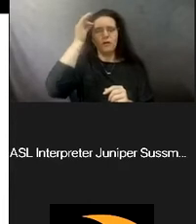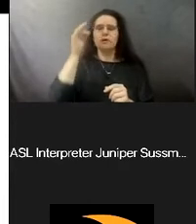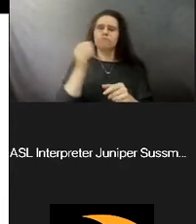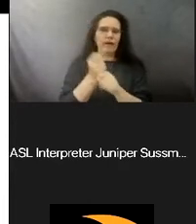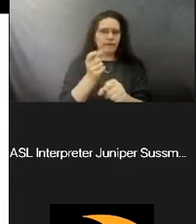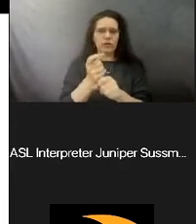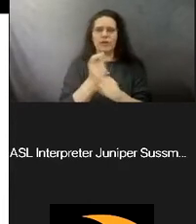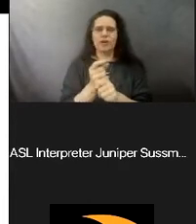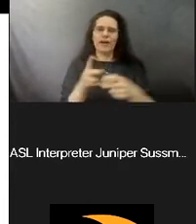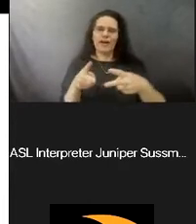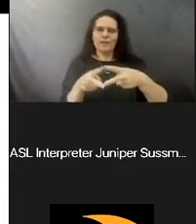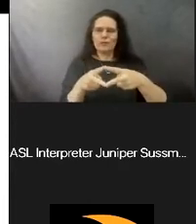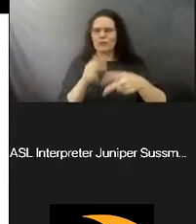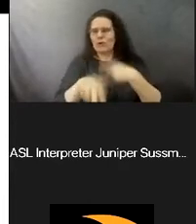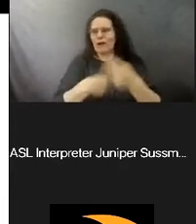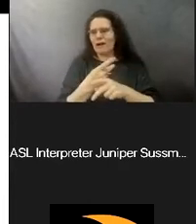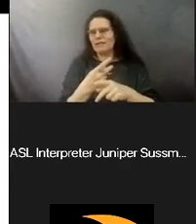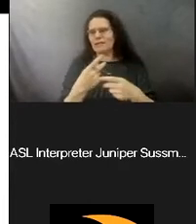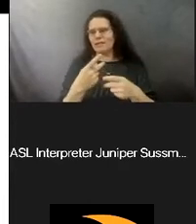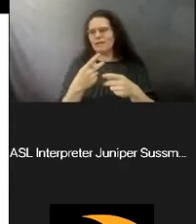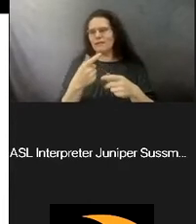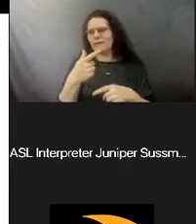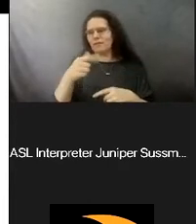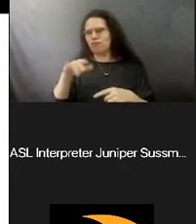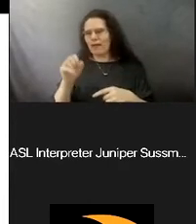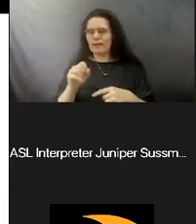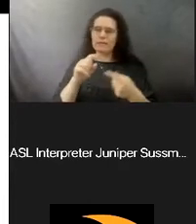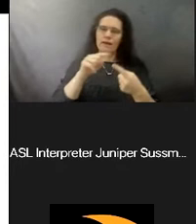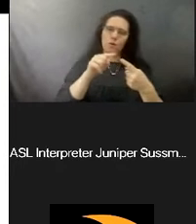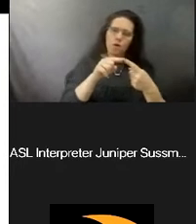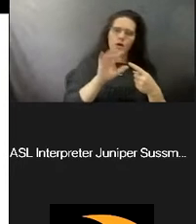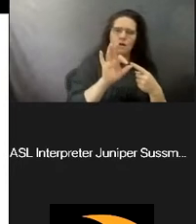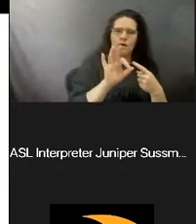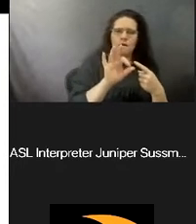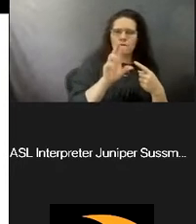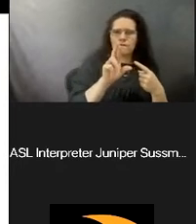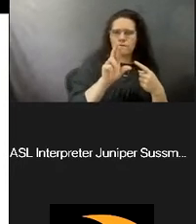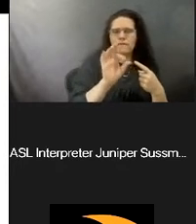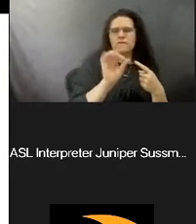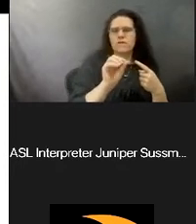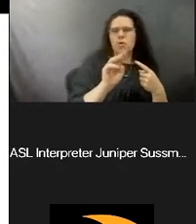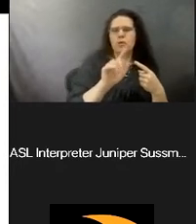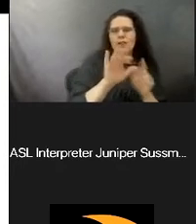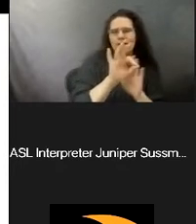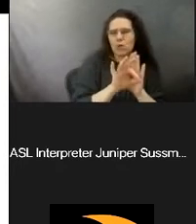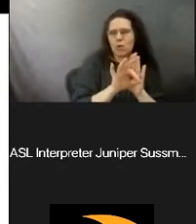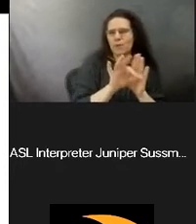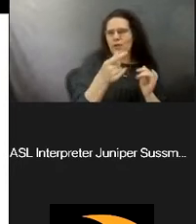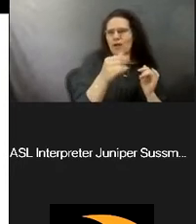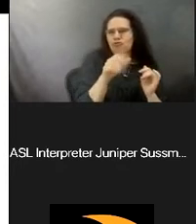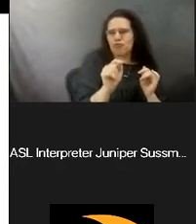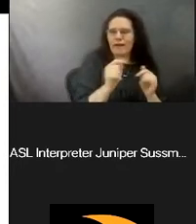two types of grants, what are called formula grants that are based on several different population factors,